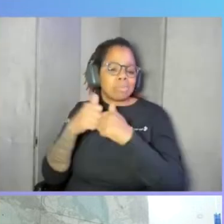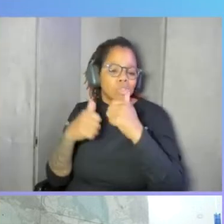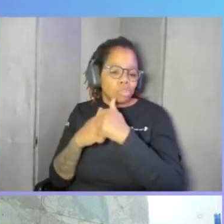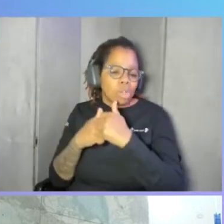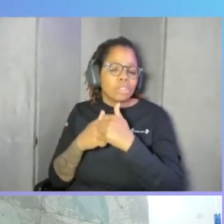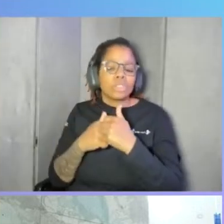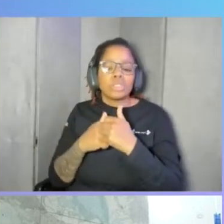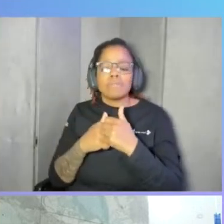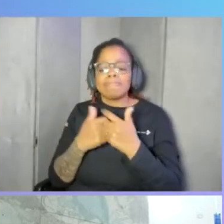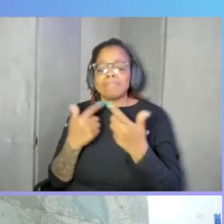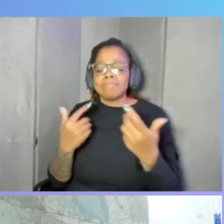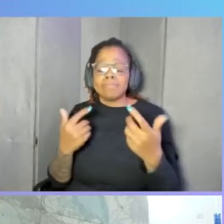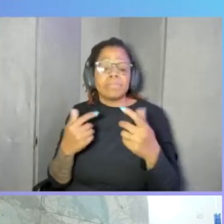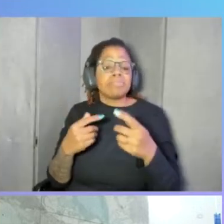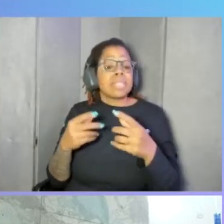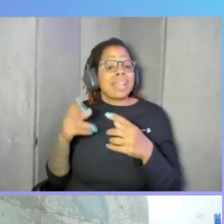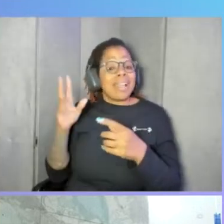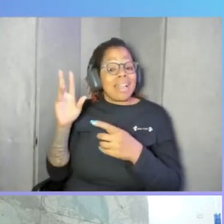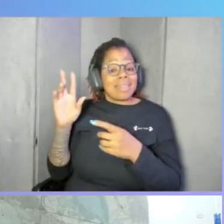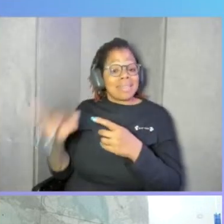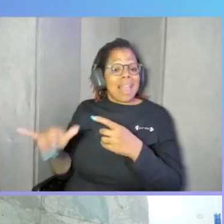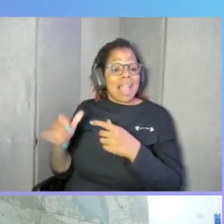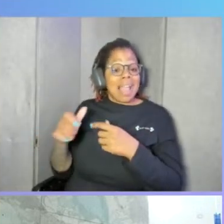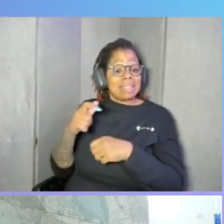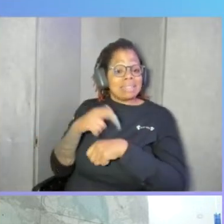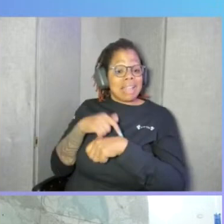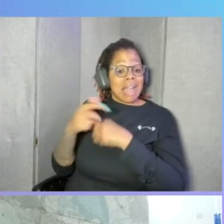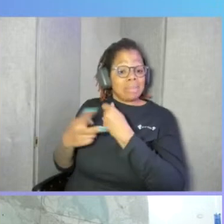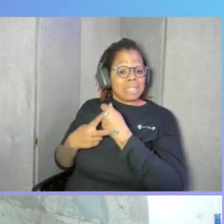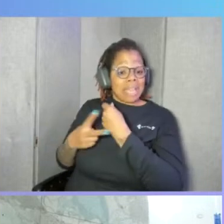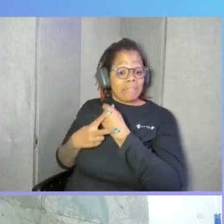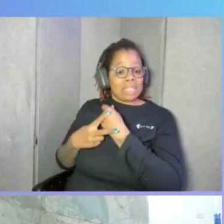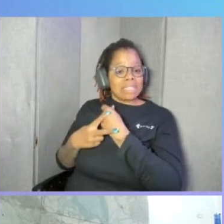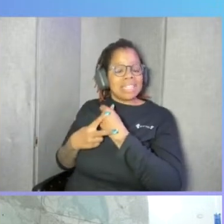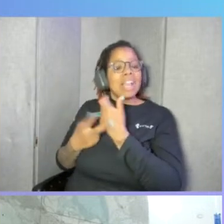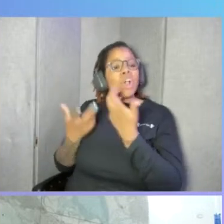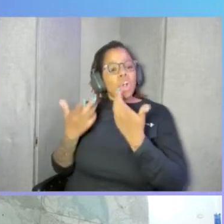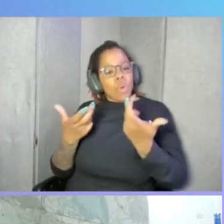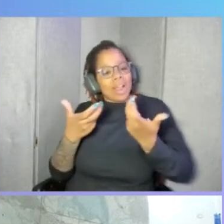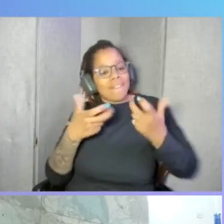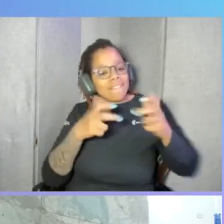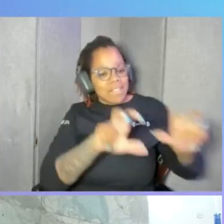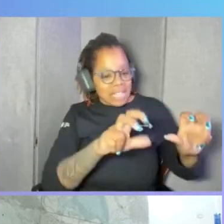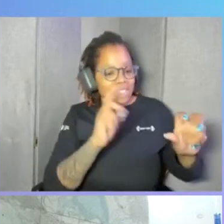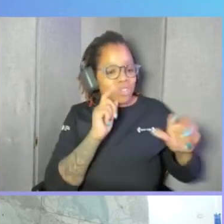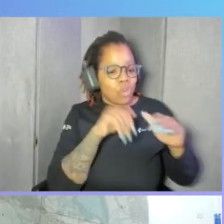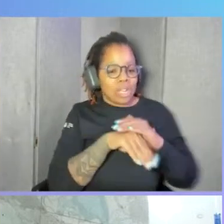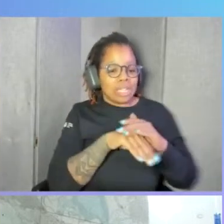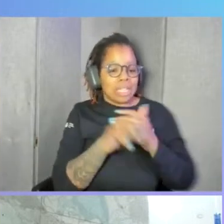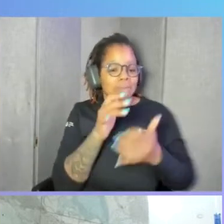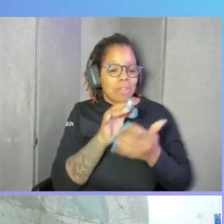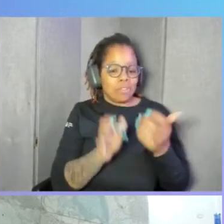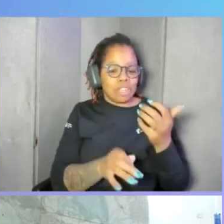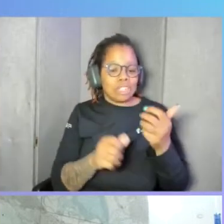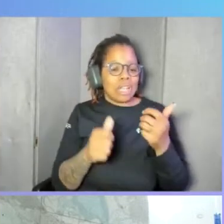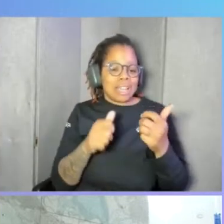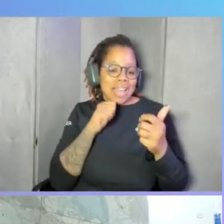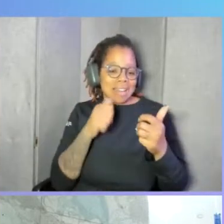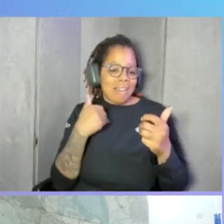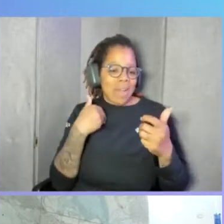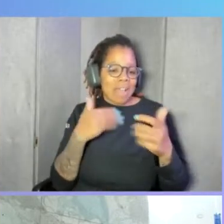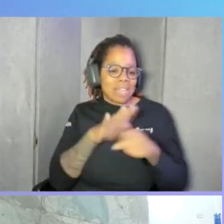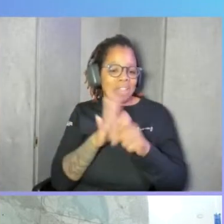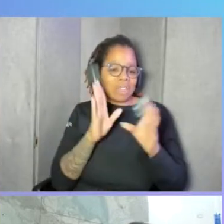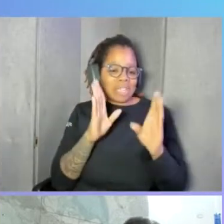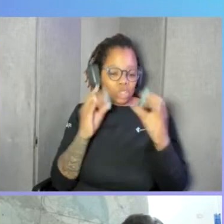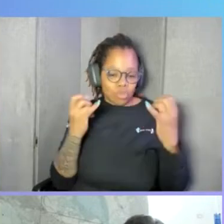example. And then take that time savings and invest it into accessibility features that aren't getting enough attention,